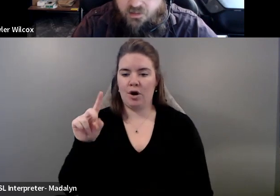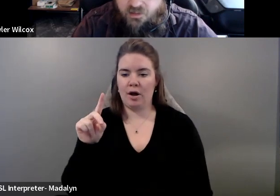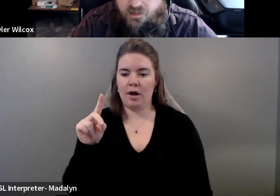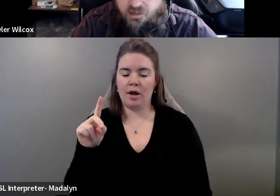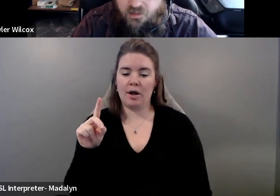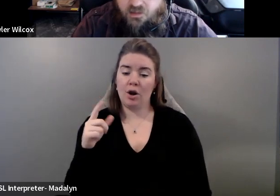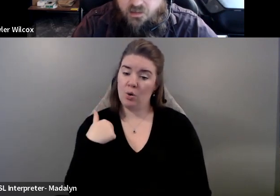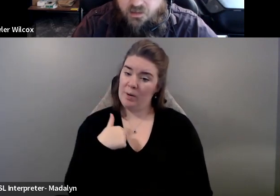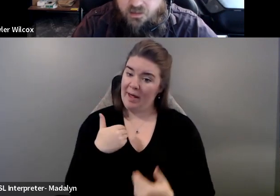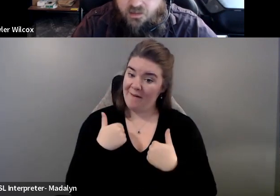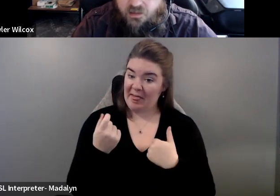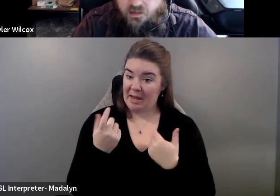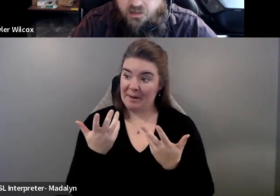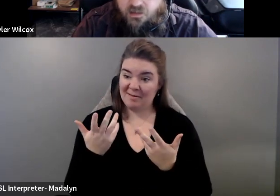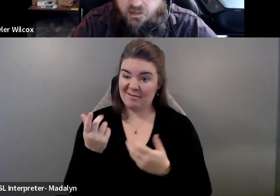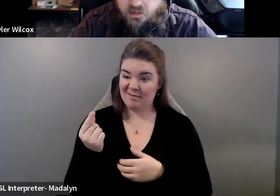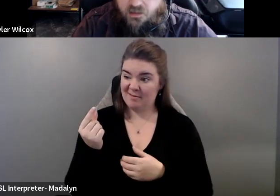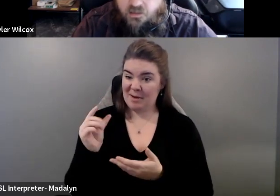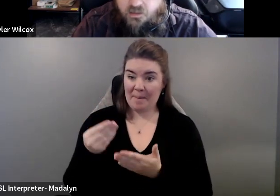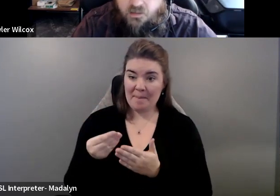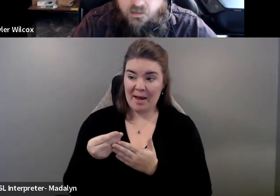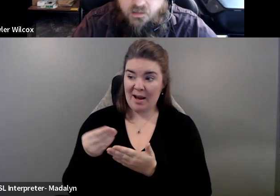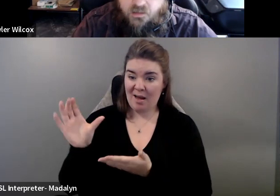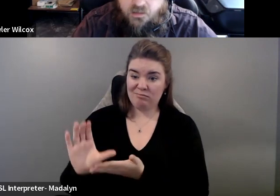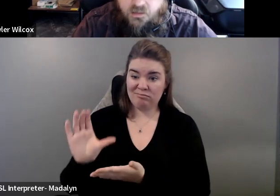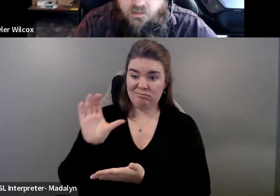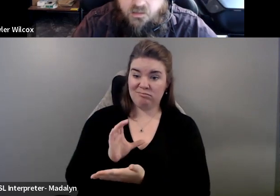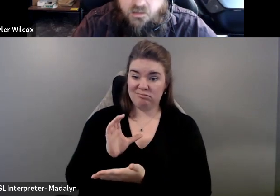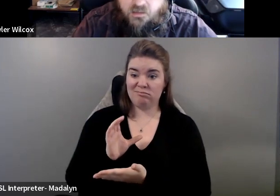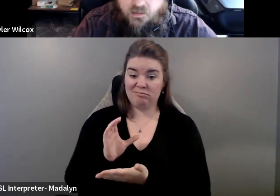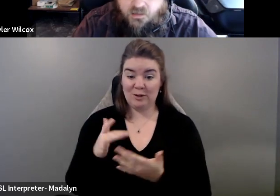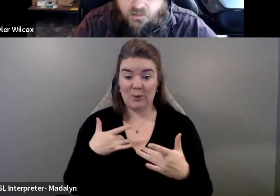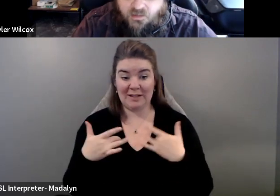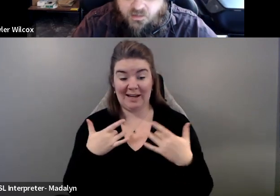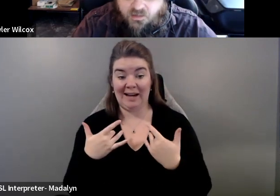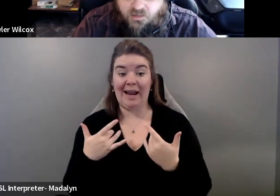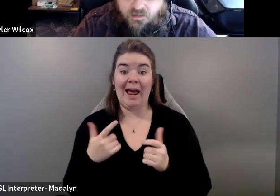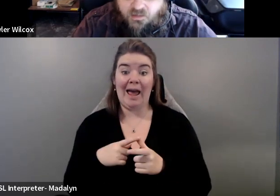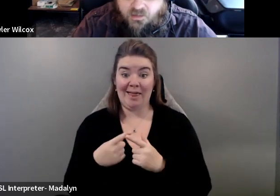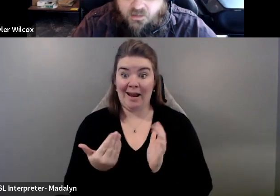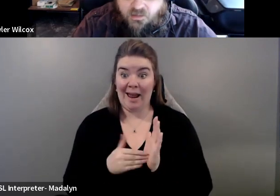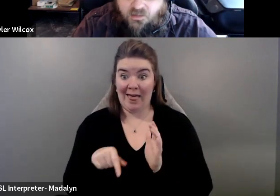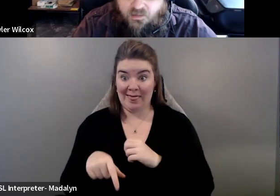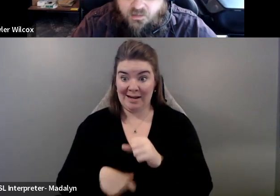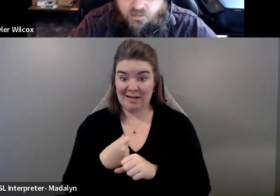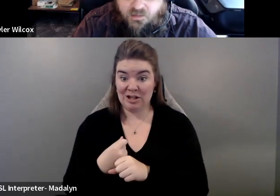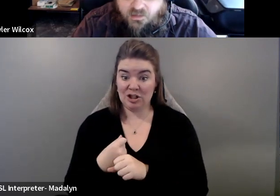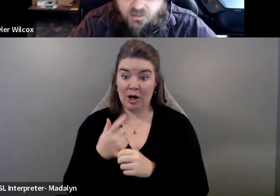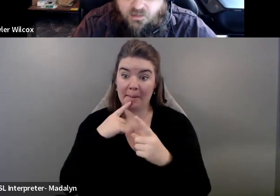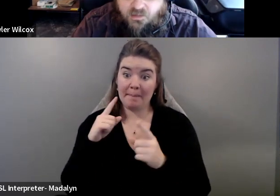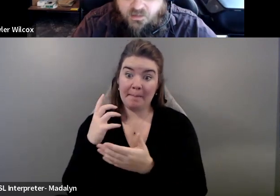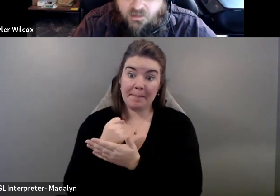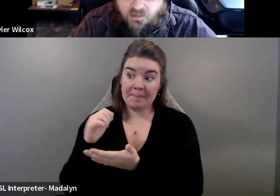and excited about it. And then we secured that same funding this year. And we just bring that